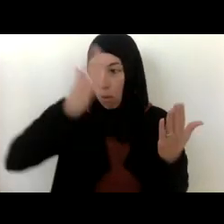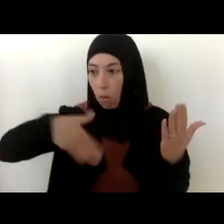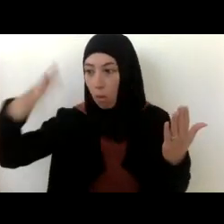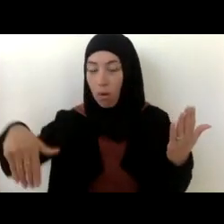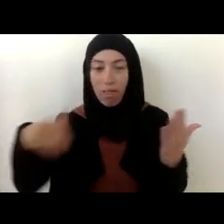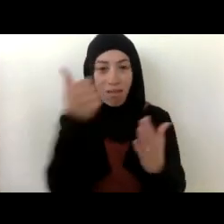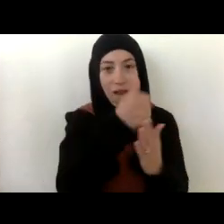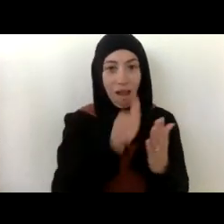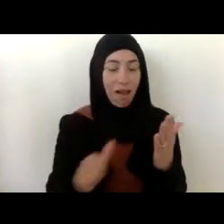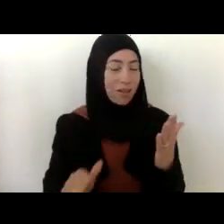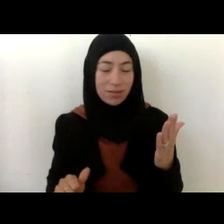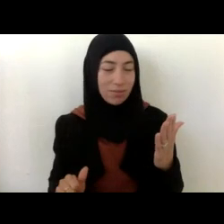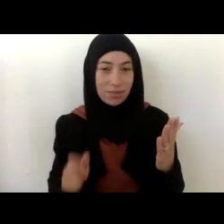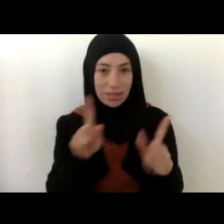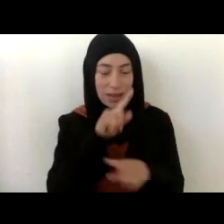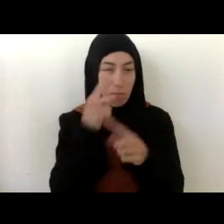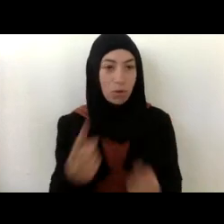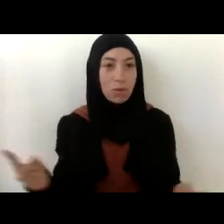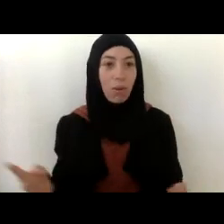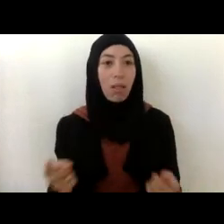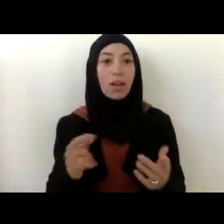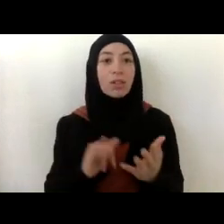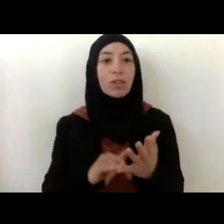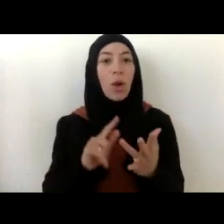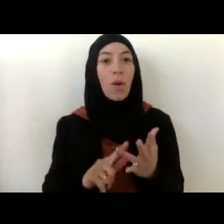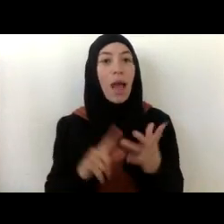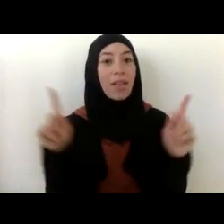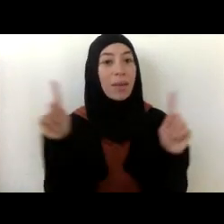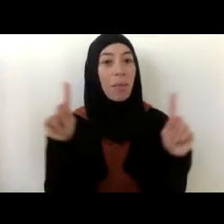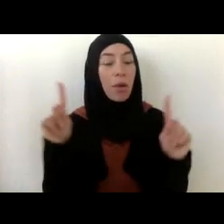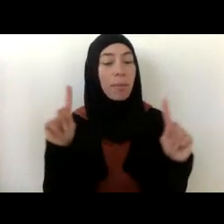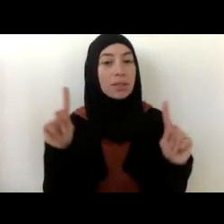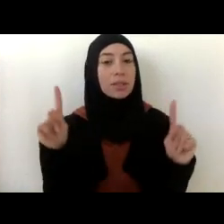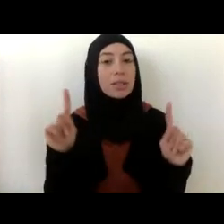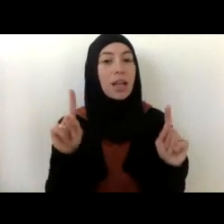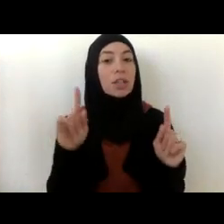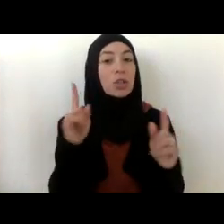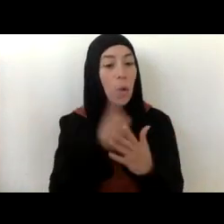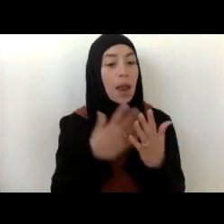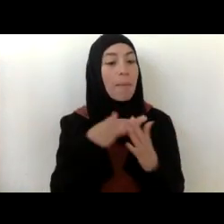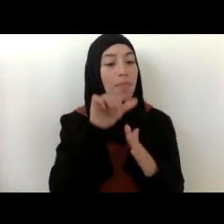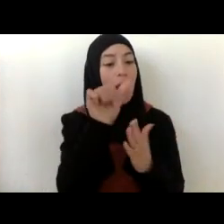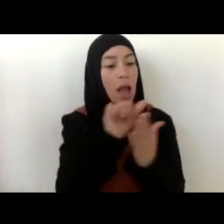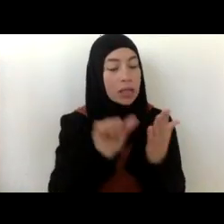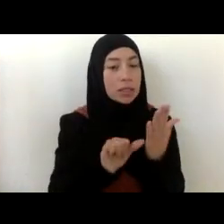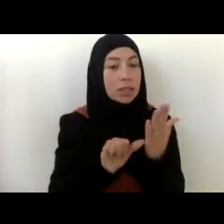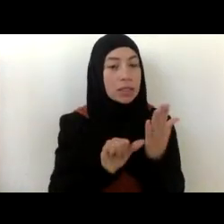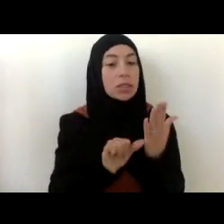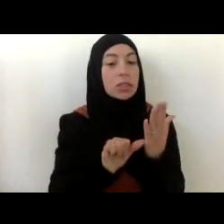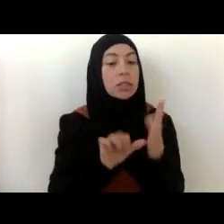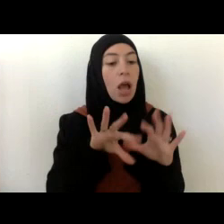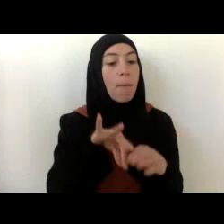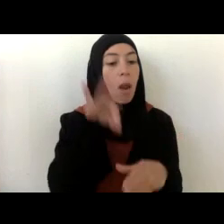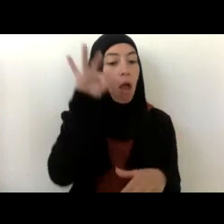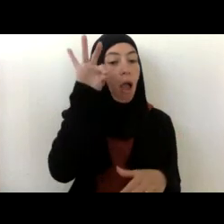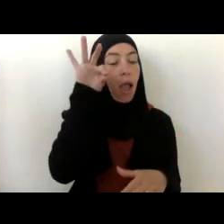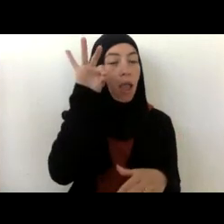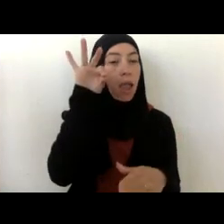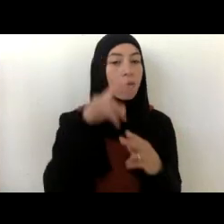So at the moment, it's just about artists putting their hat in the ring, or artist teams putting